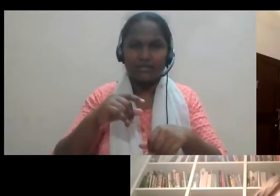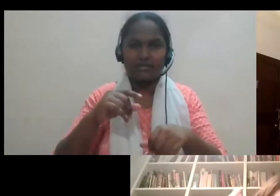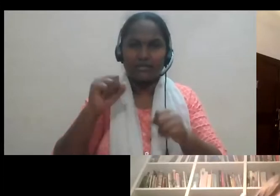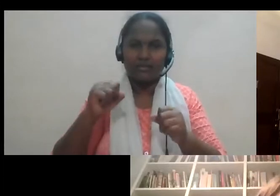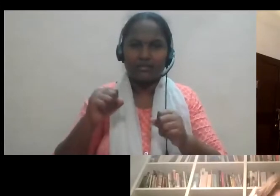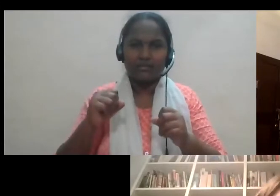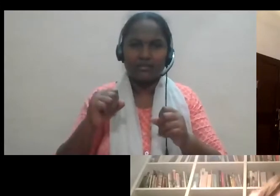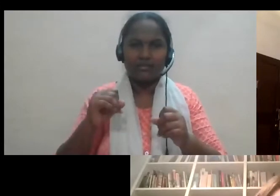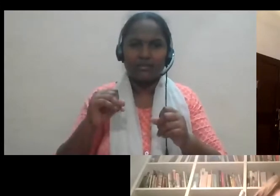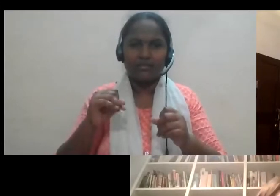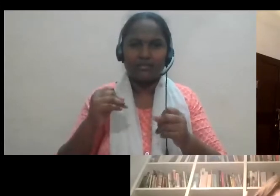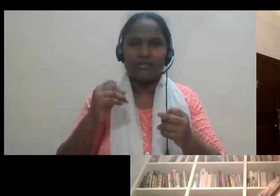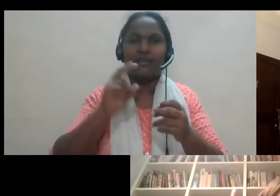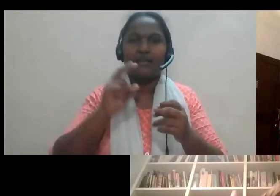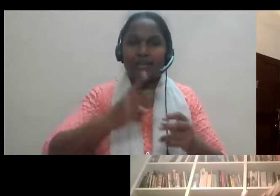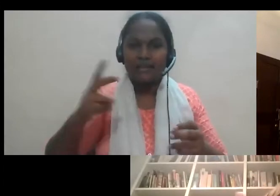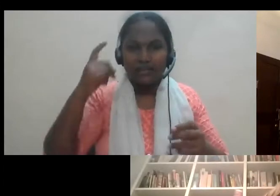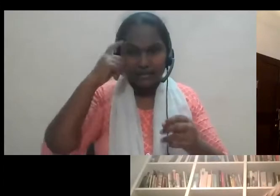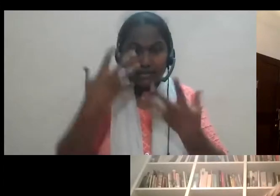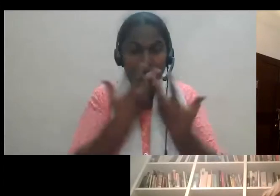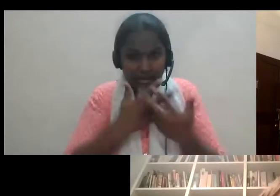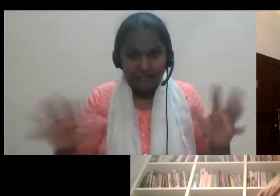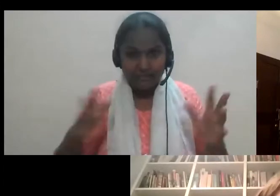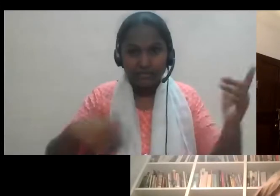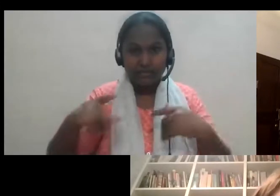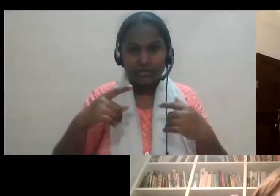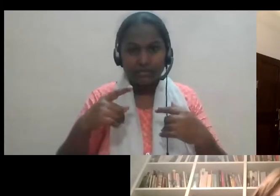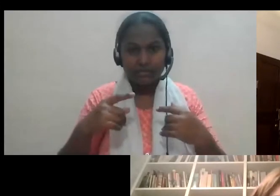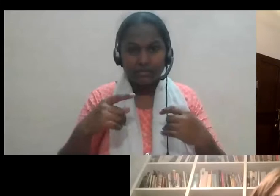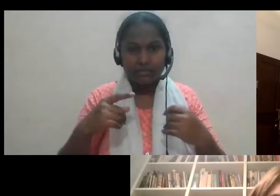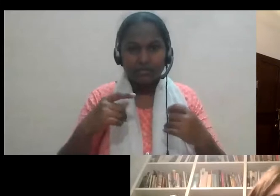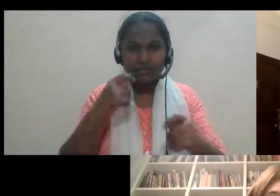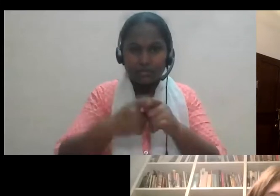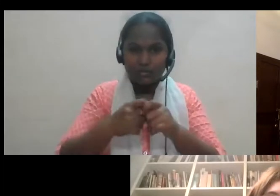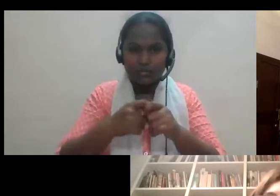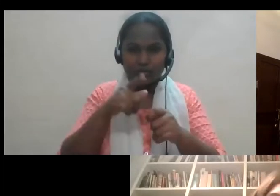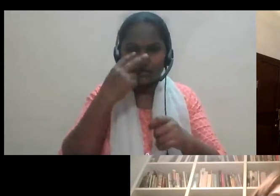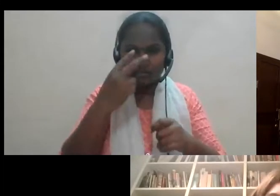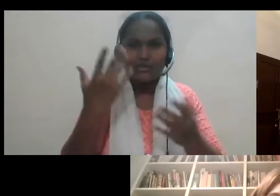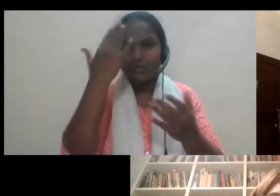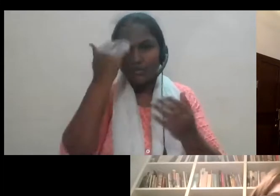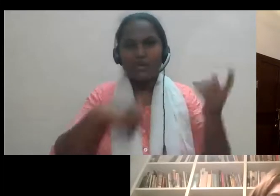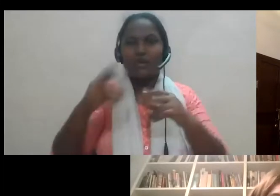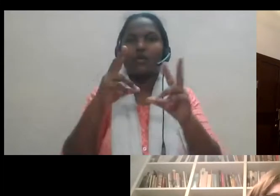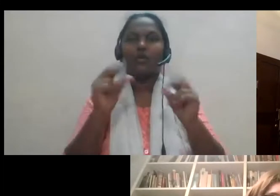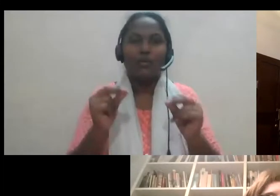be absolutely different every single work that you would see. Why? Because there was